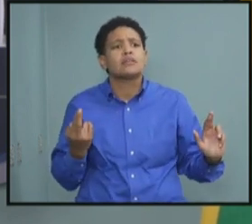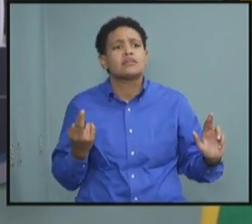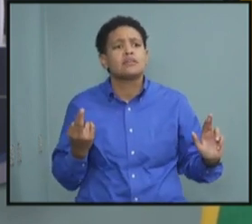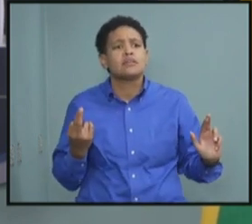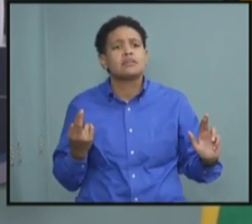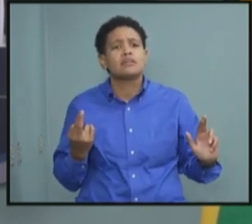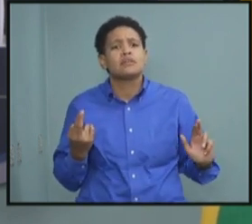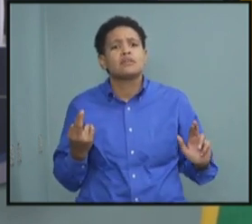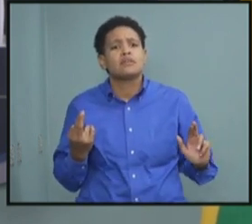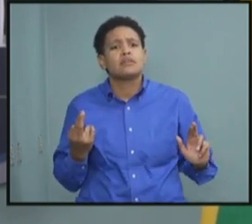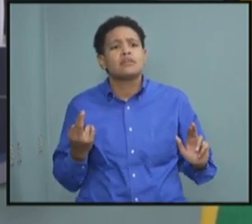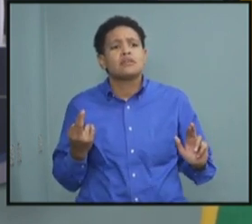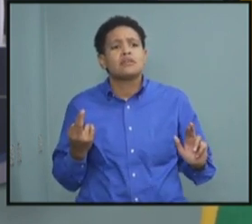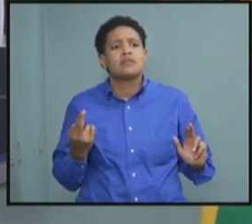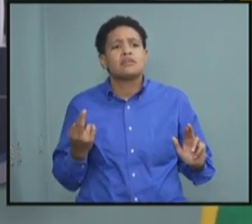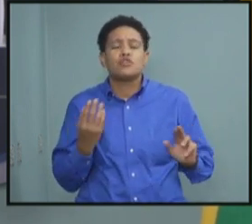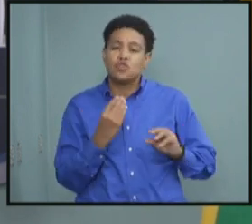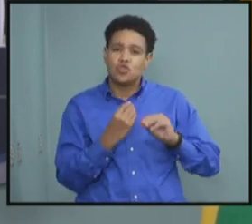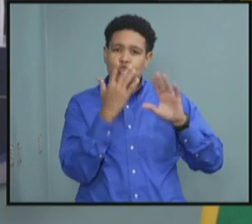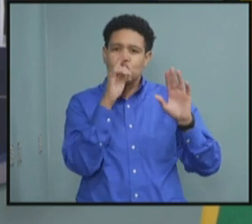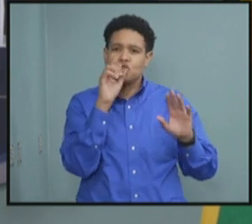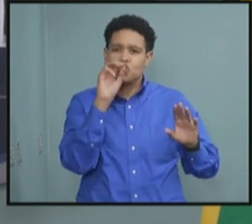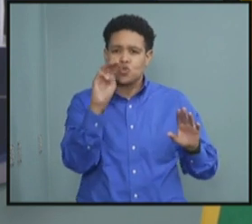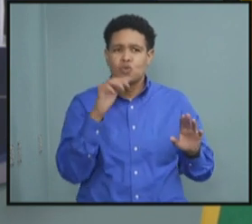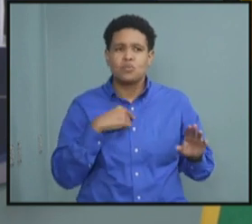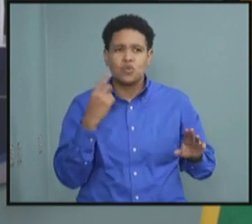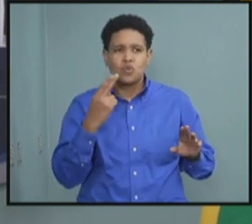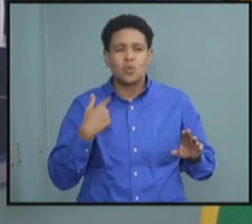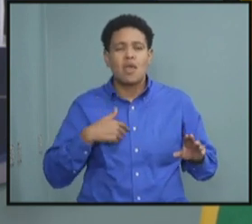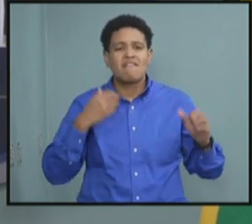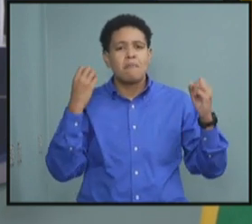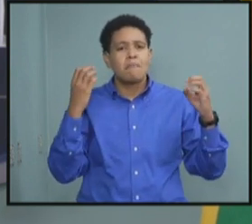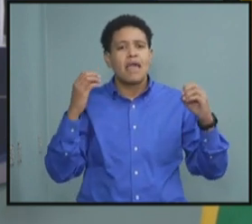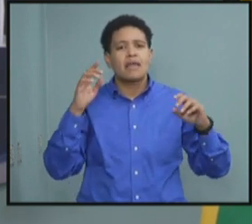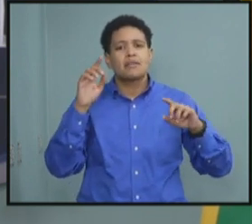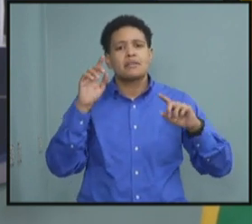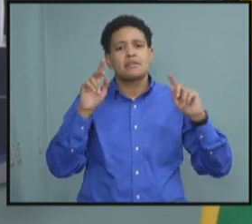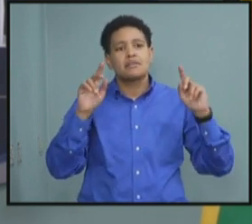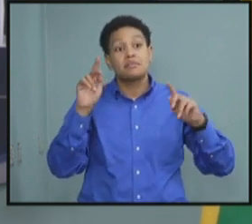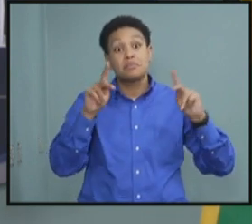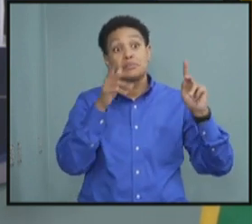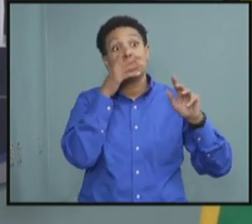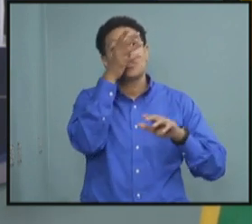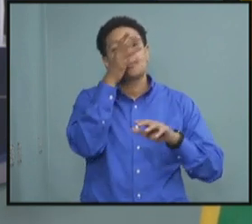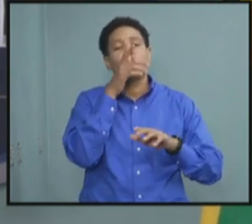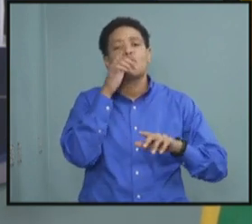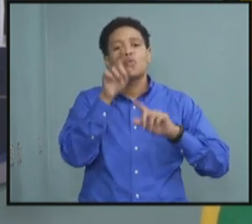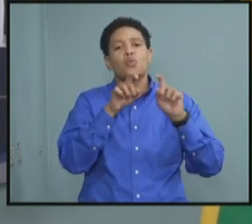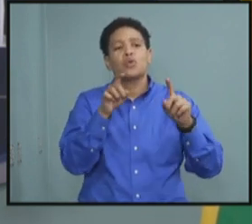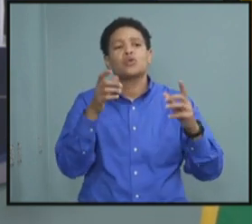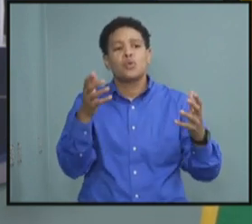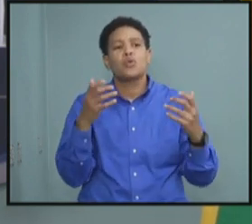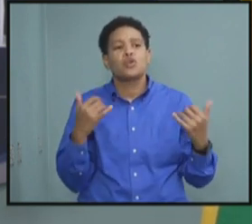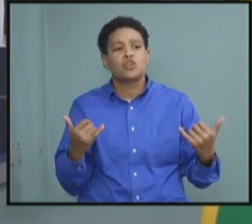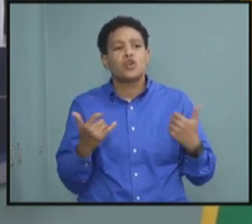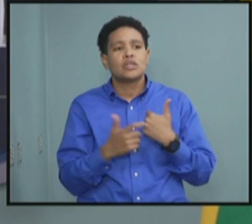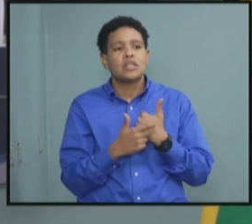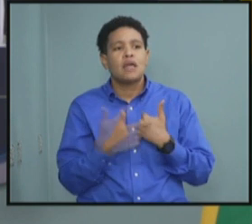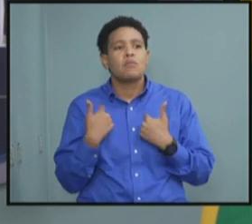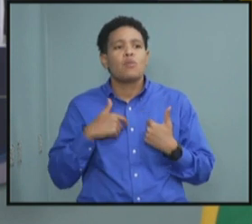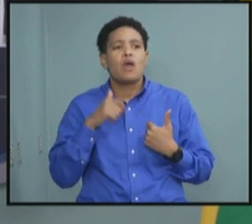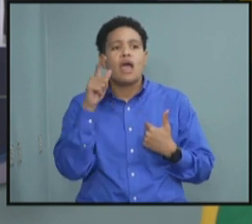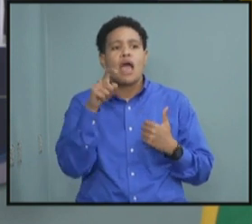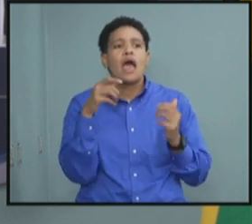so we use our Zoom platform, and we have a number of media practitioners on who would like to ask questions at this time. We ask